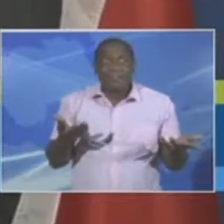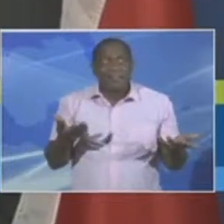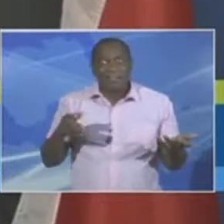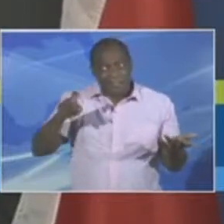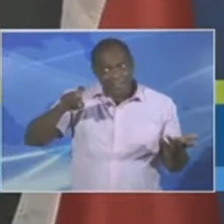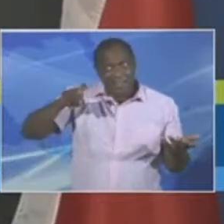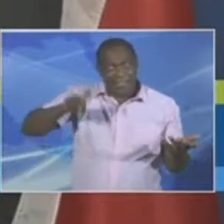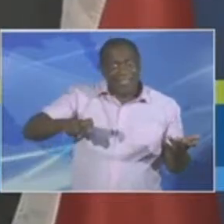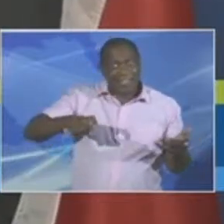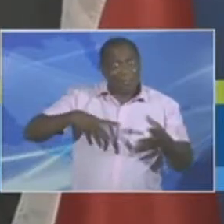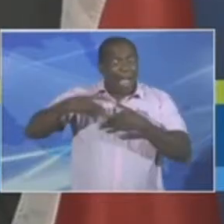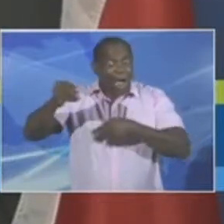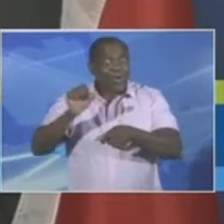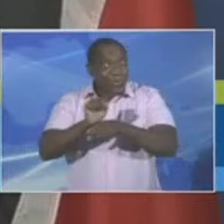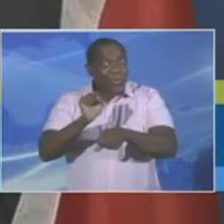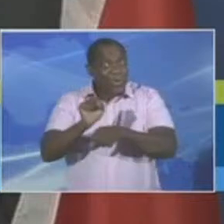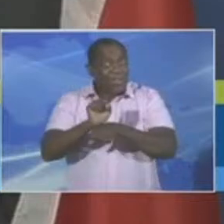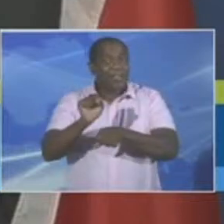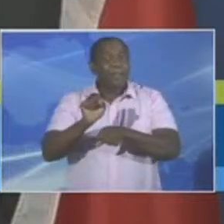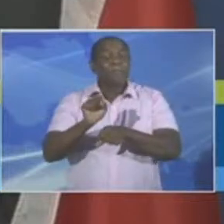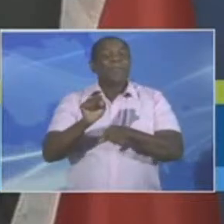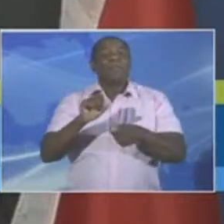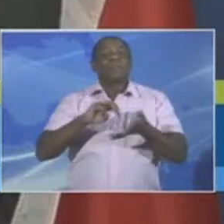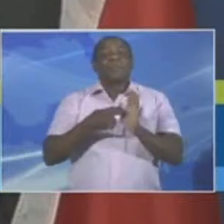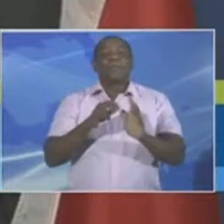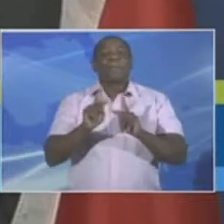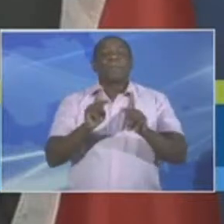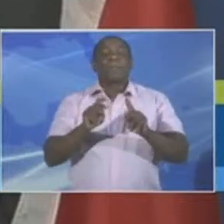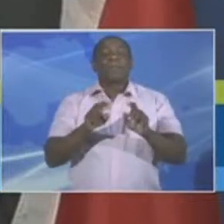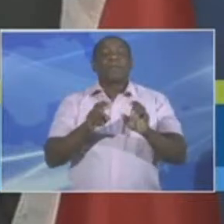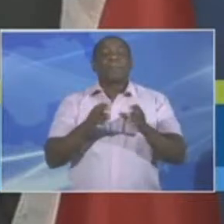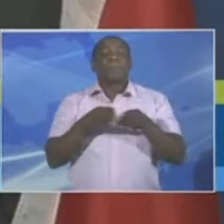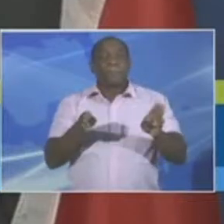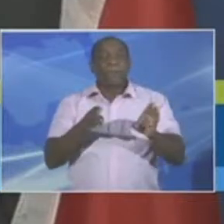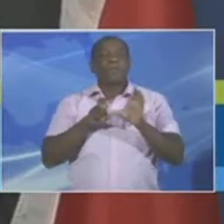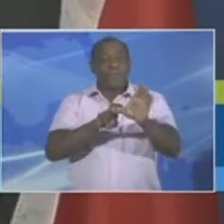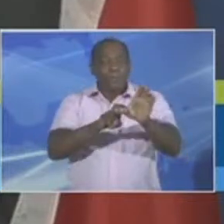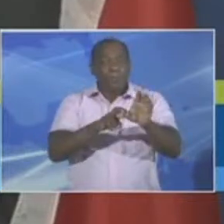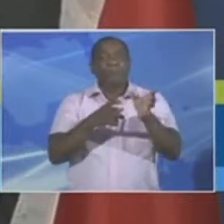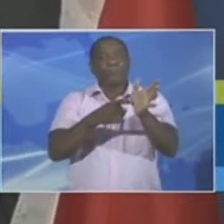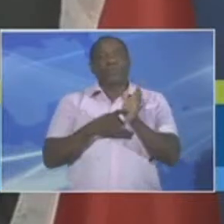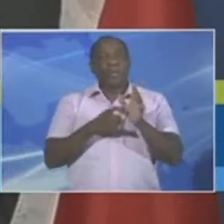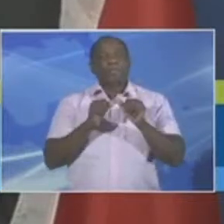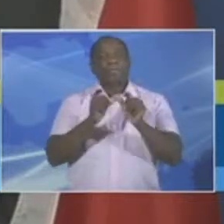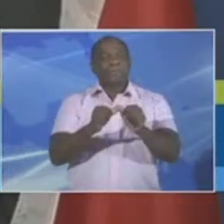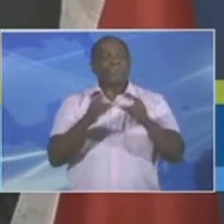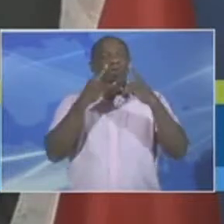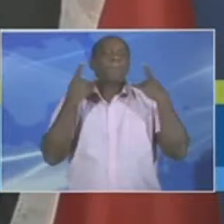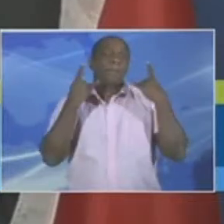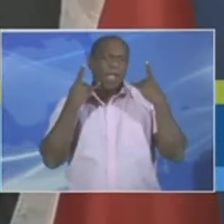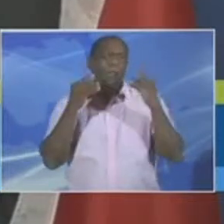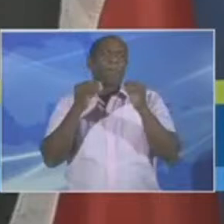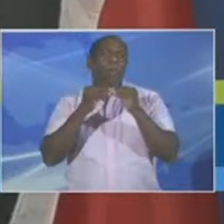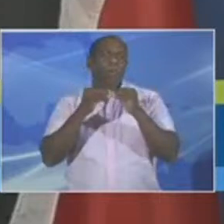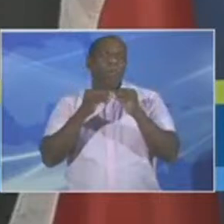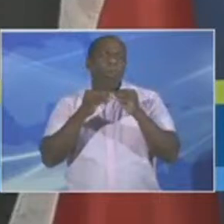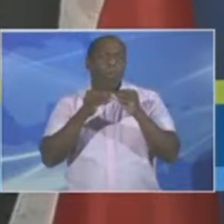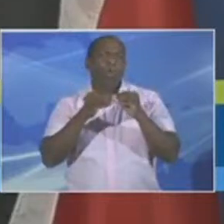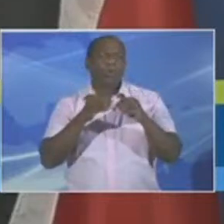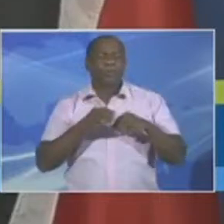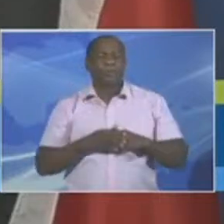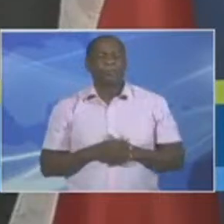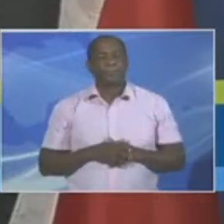But people in public transport would be required to wear a mask for a bit longer. So